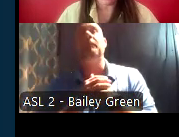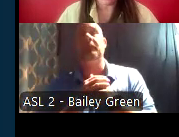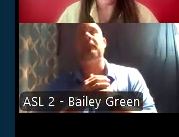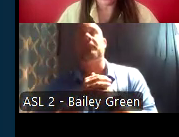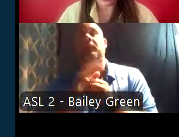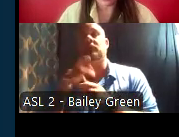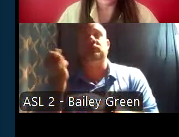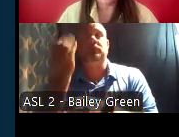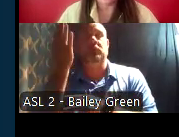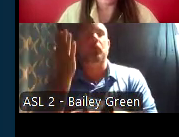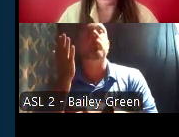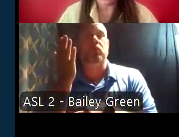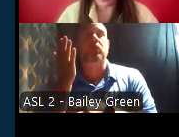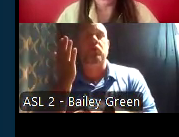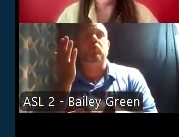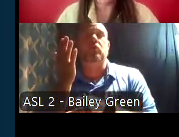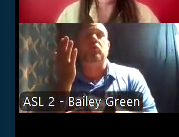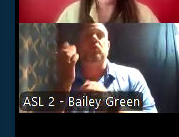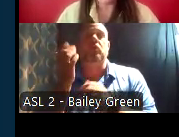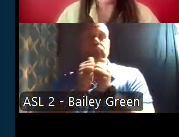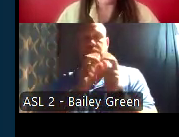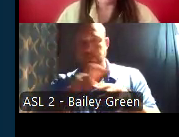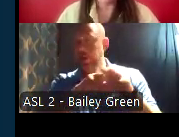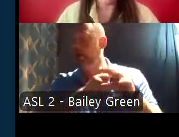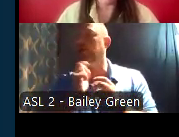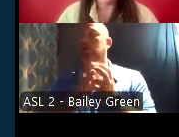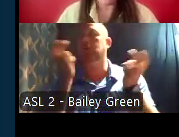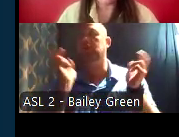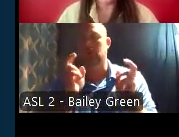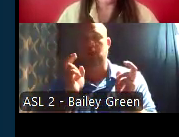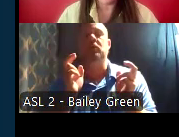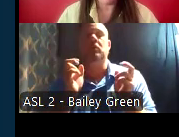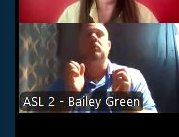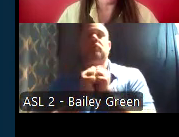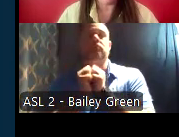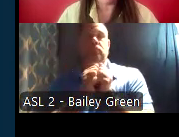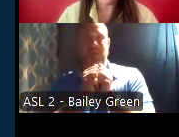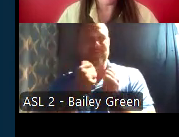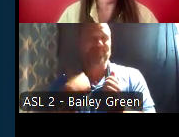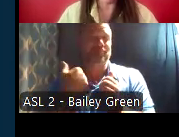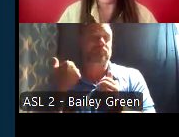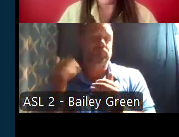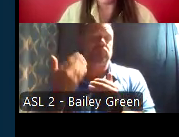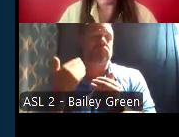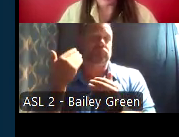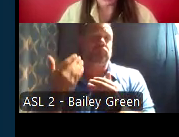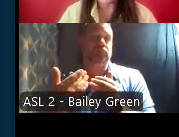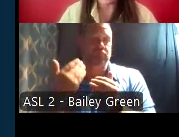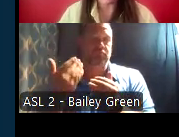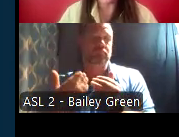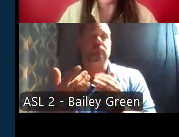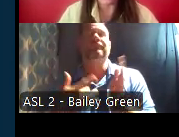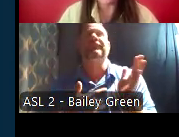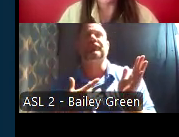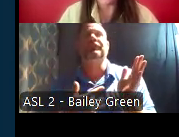a stakeholder co-chair and serving along with fellow co-chairs, I'm often taken aback about the real-time impact